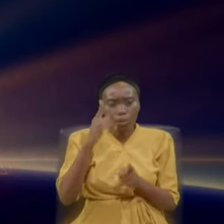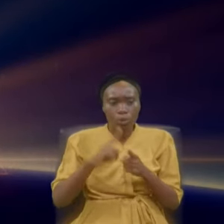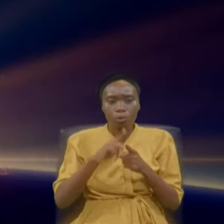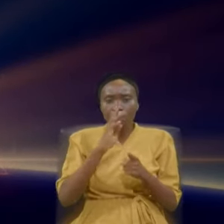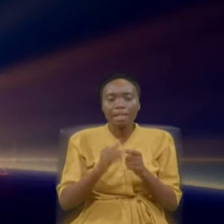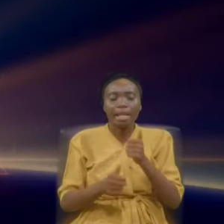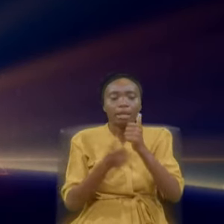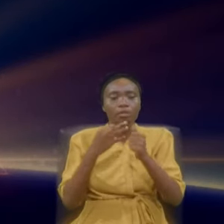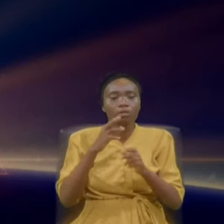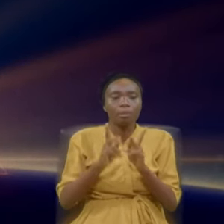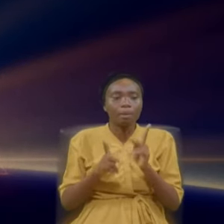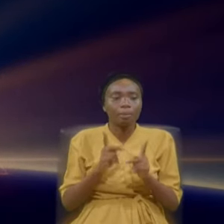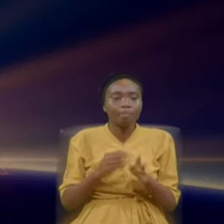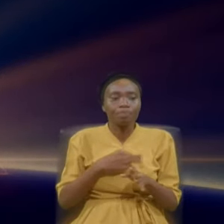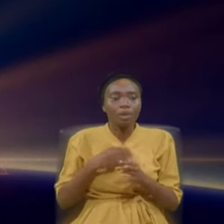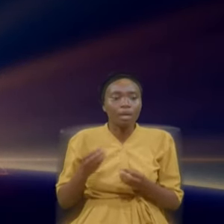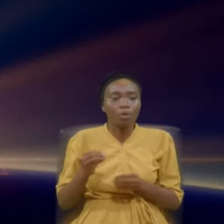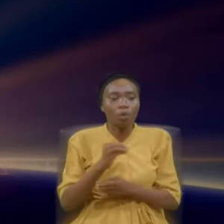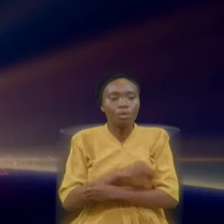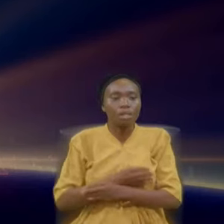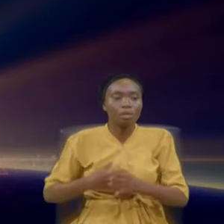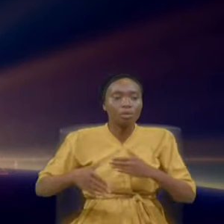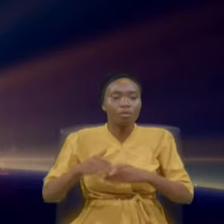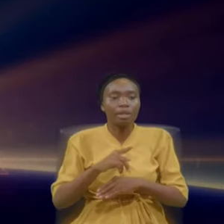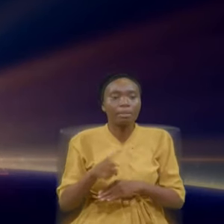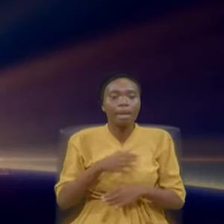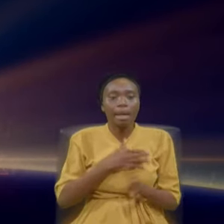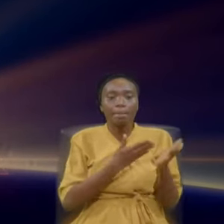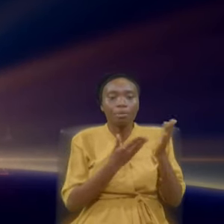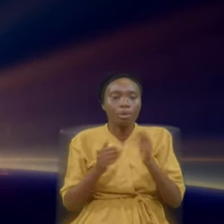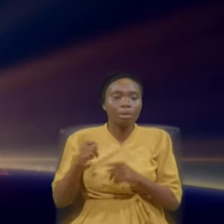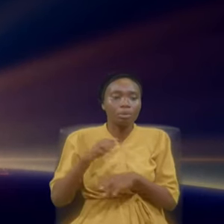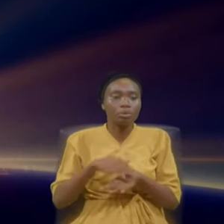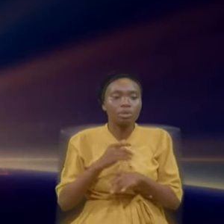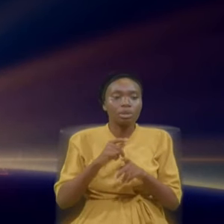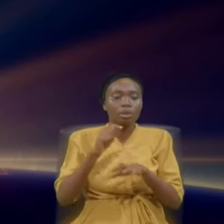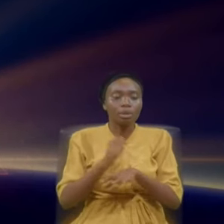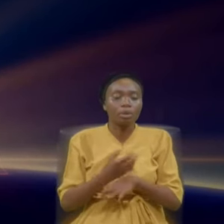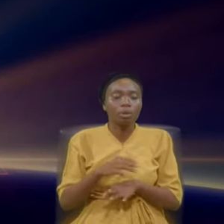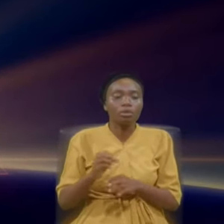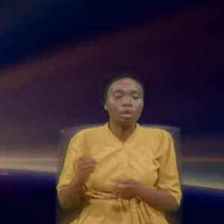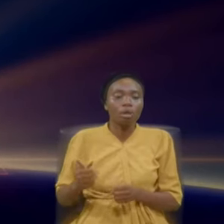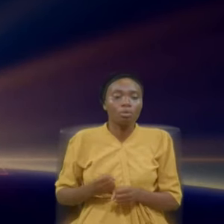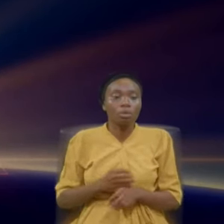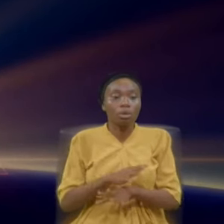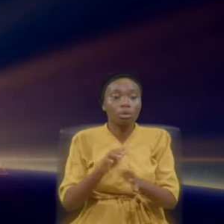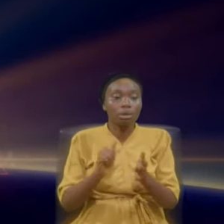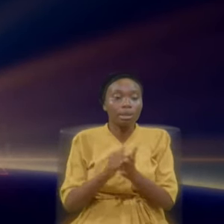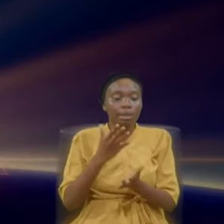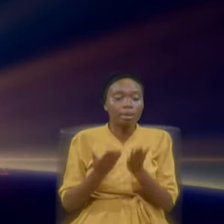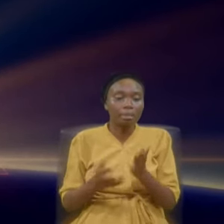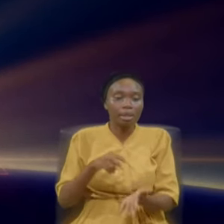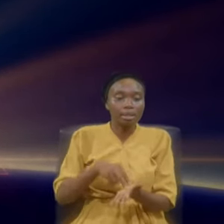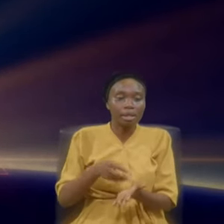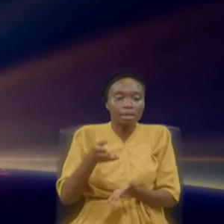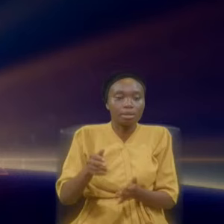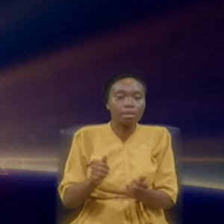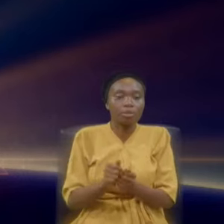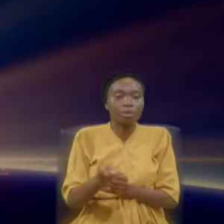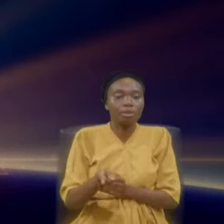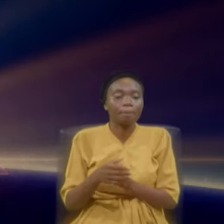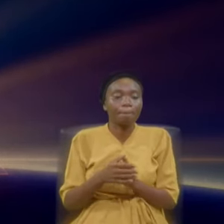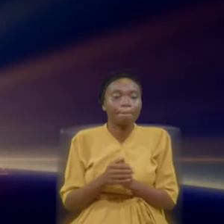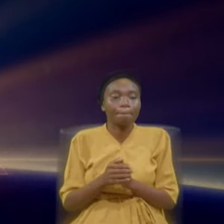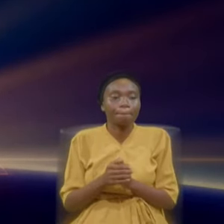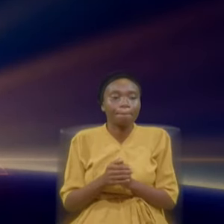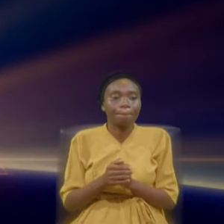knowest to be the elders of the people, and officers over them, and bring them unto the tabernacle of the congregation, that they may stand there with